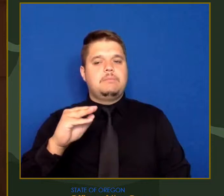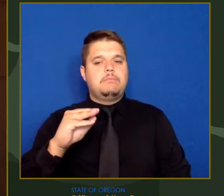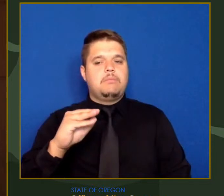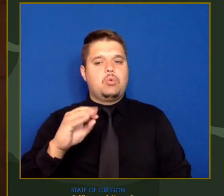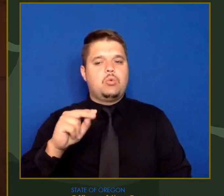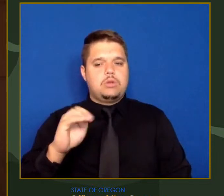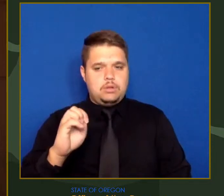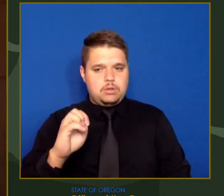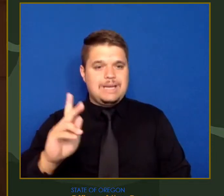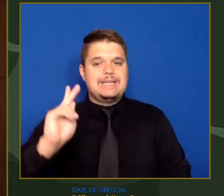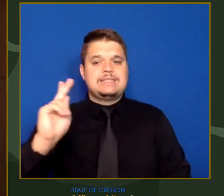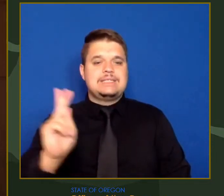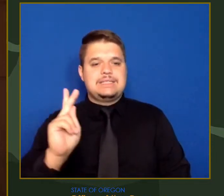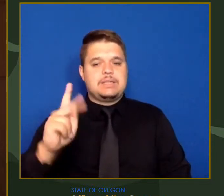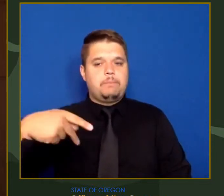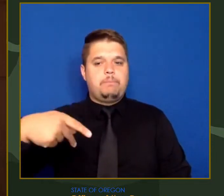Simon.